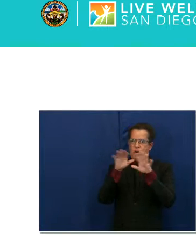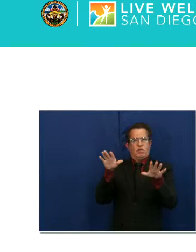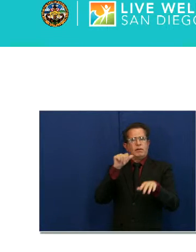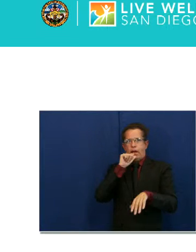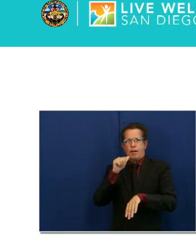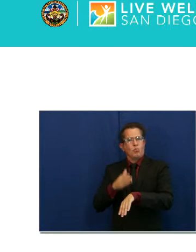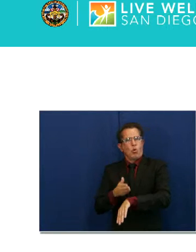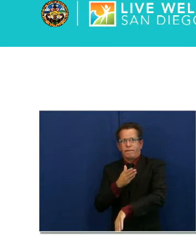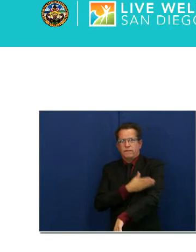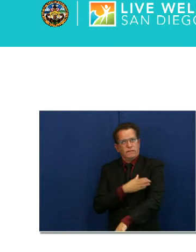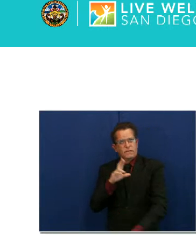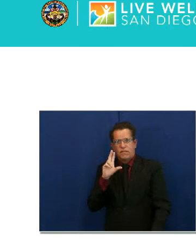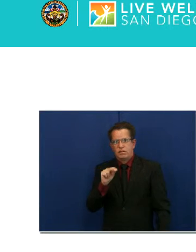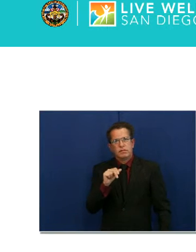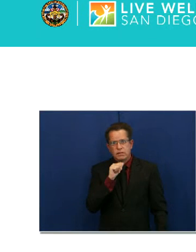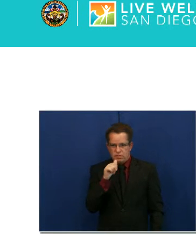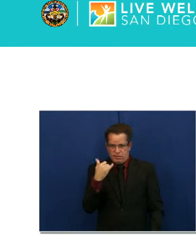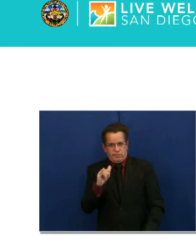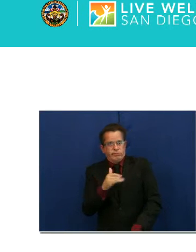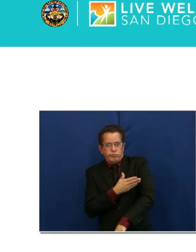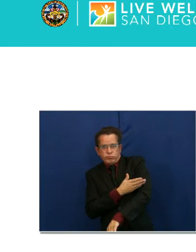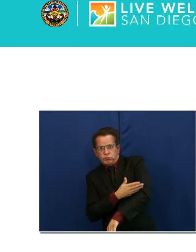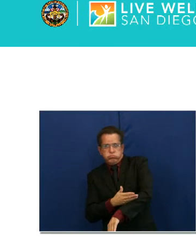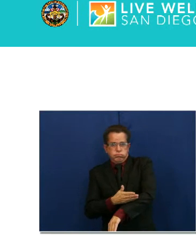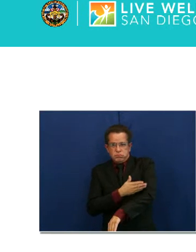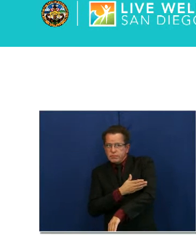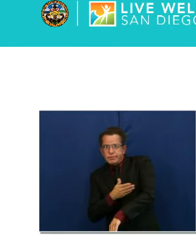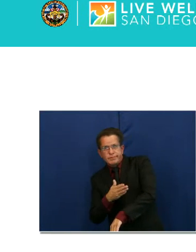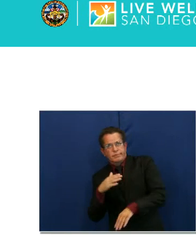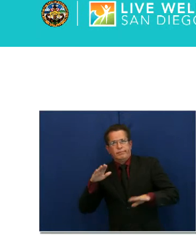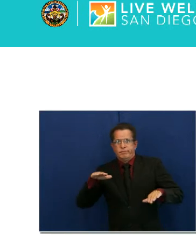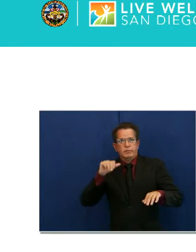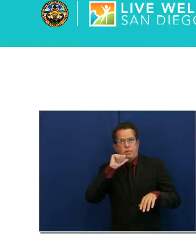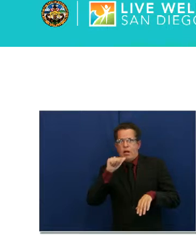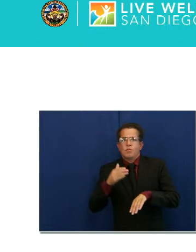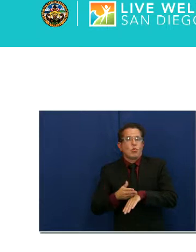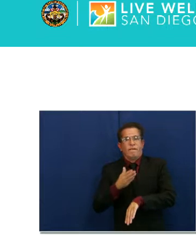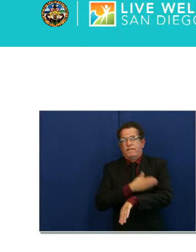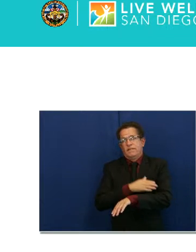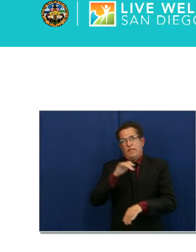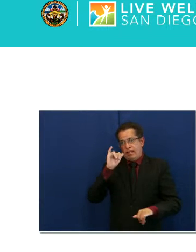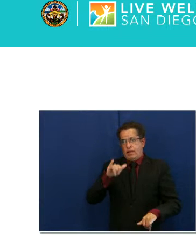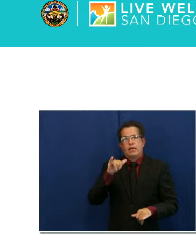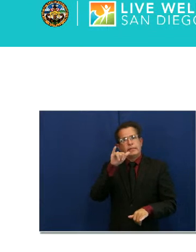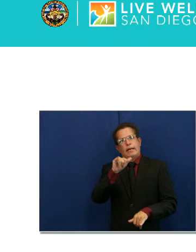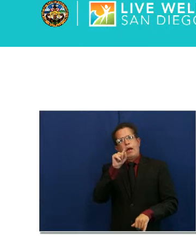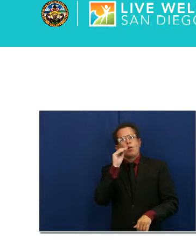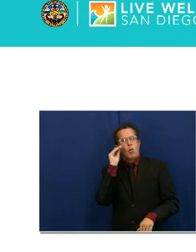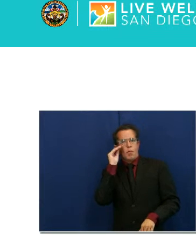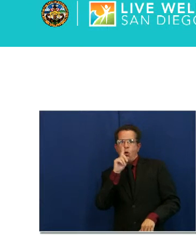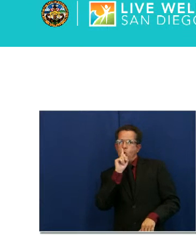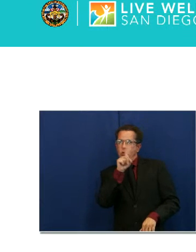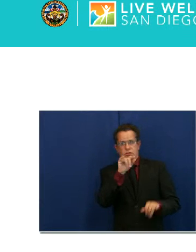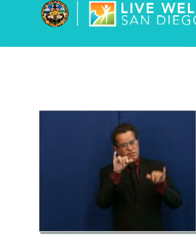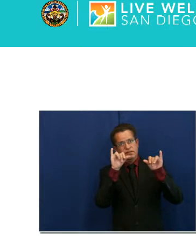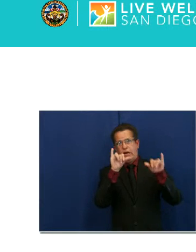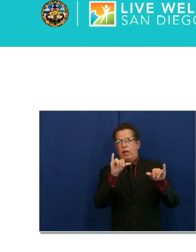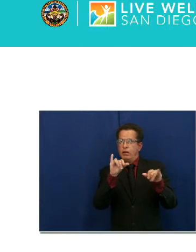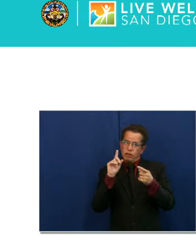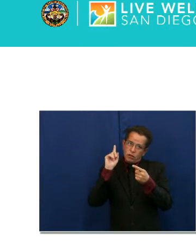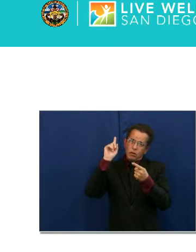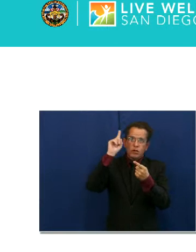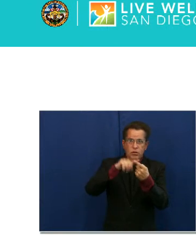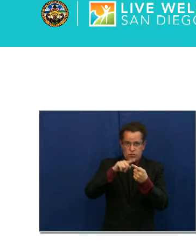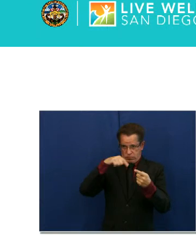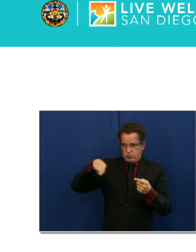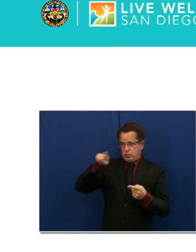are obviously, therefore, not getting better. The regional stay-at-home order will remain in place until the region has